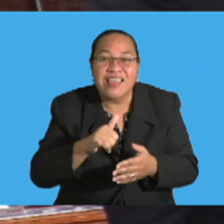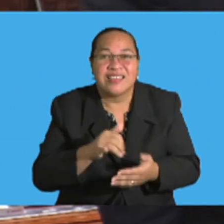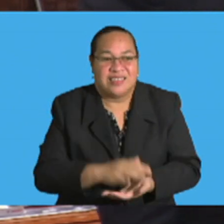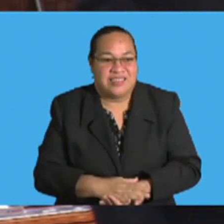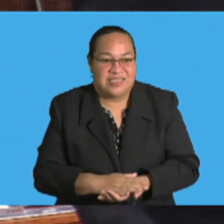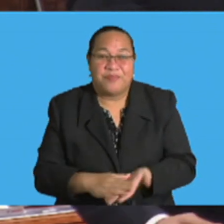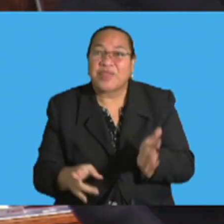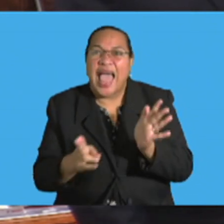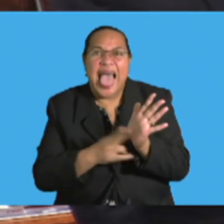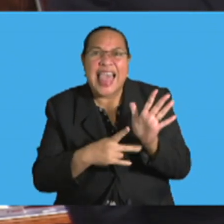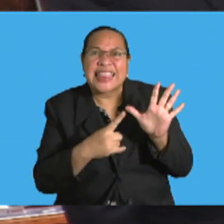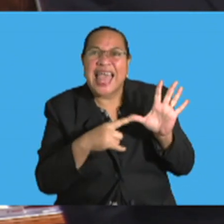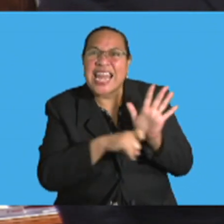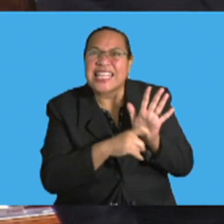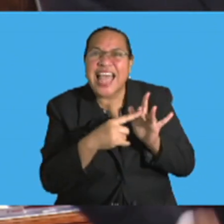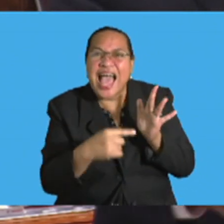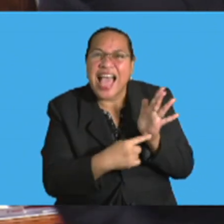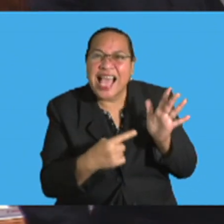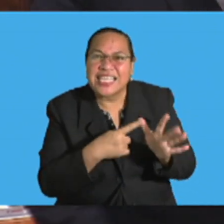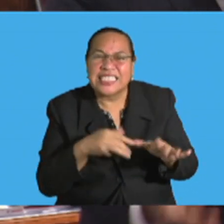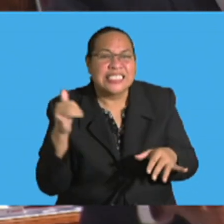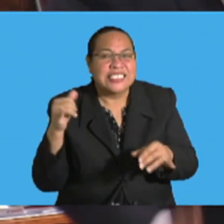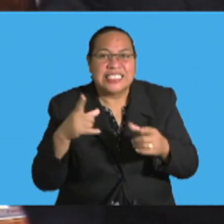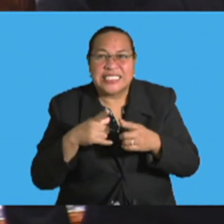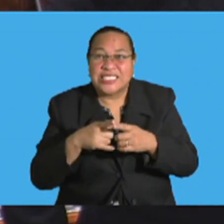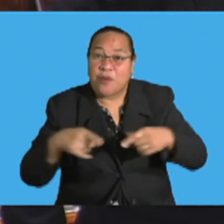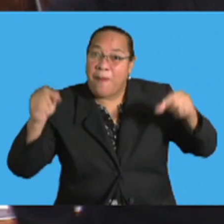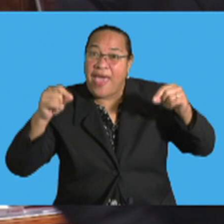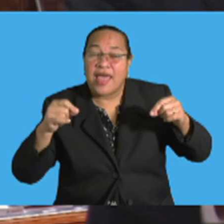from Seoul, or maybe 2 hours. We should be pushing